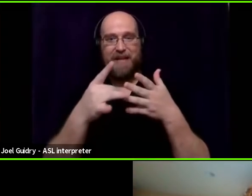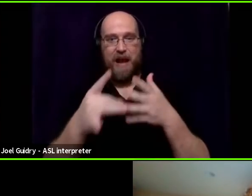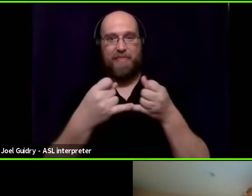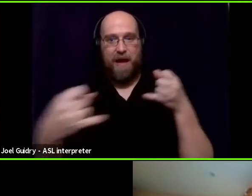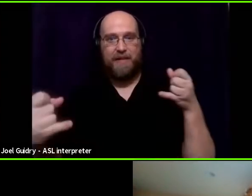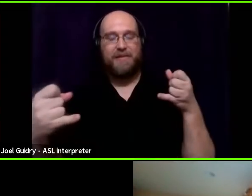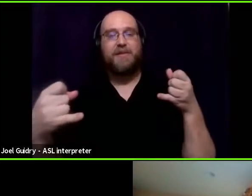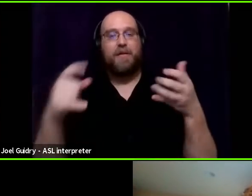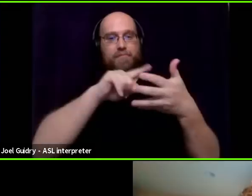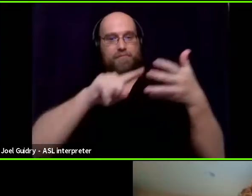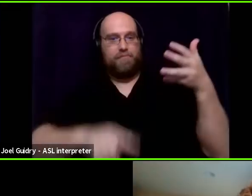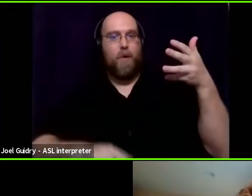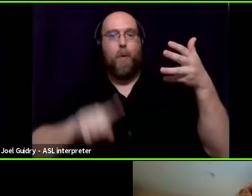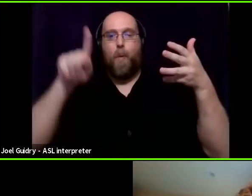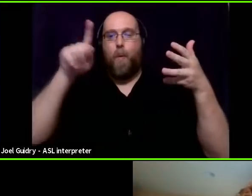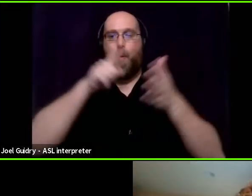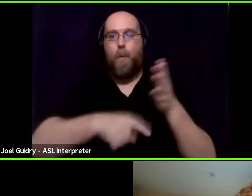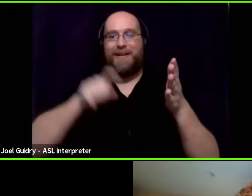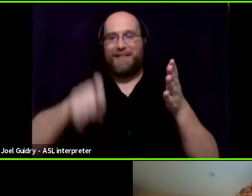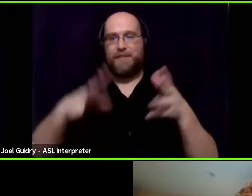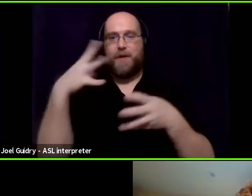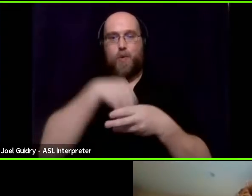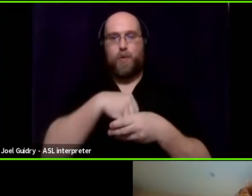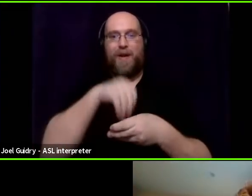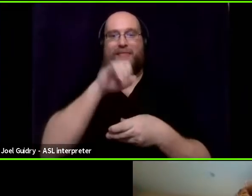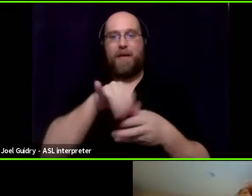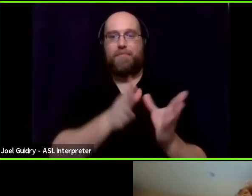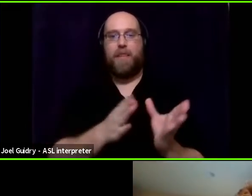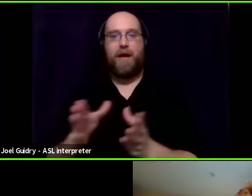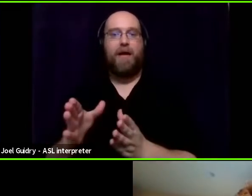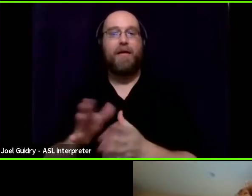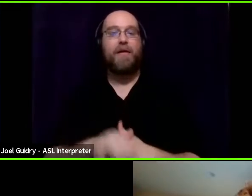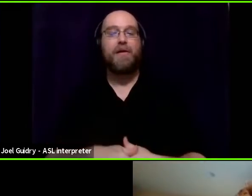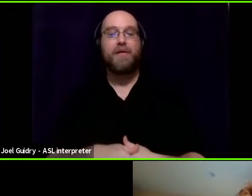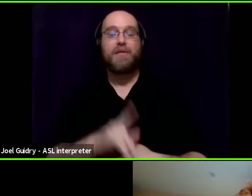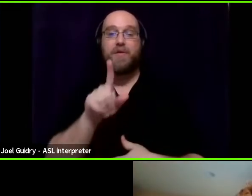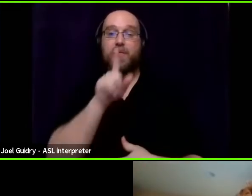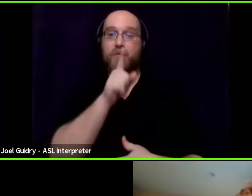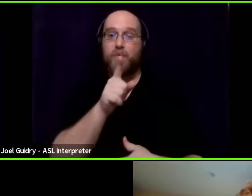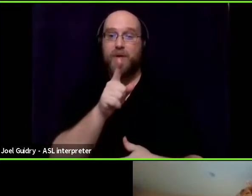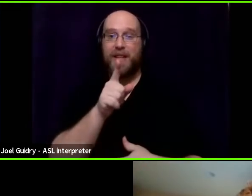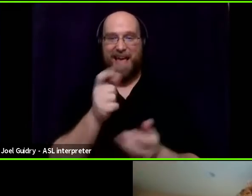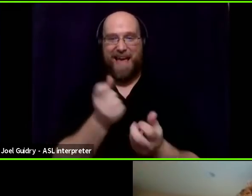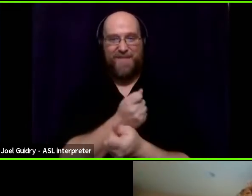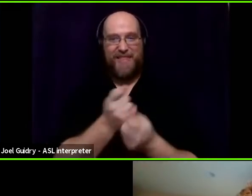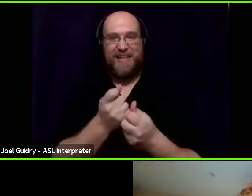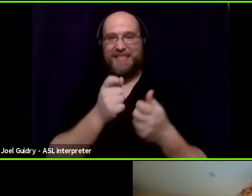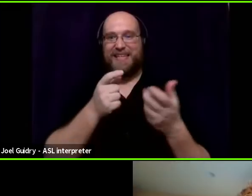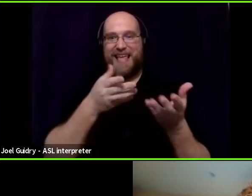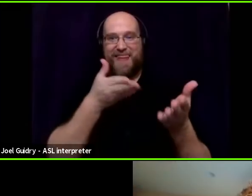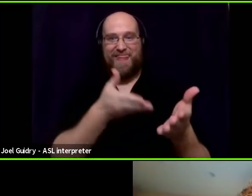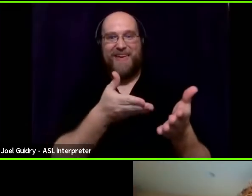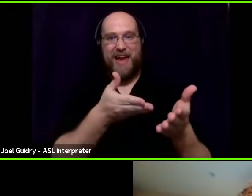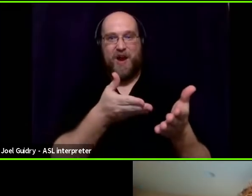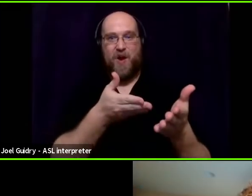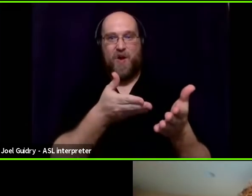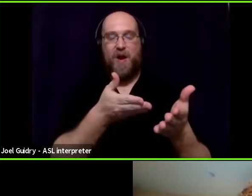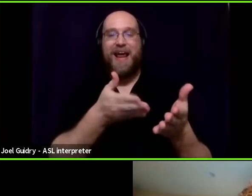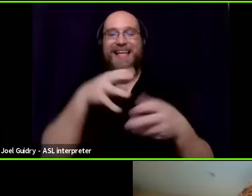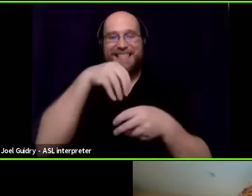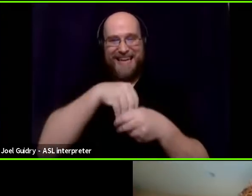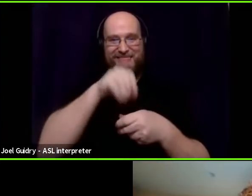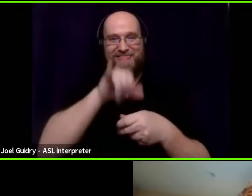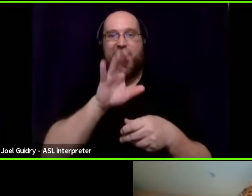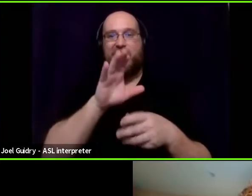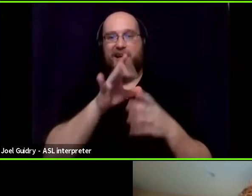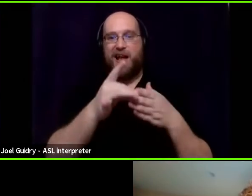of that. And it covers everything that is on here is something that is in that particular guidance. And